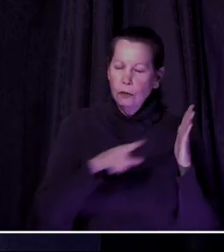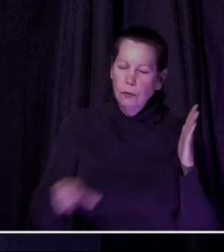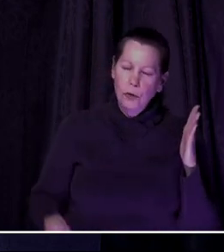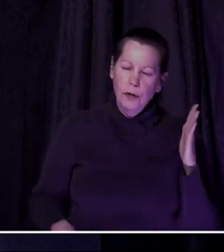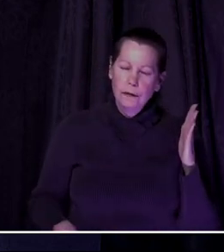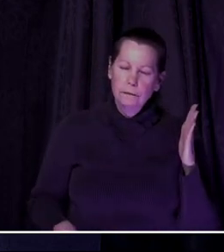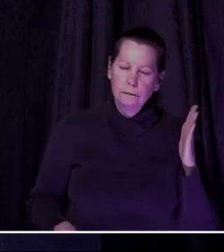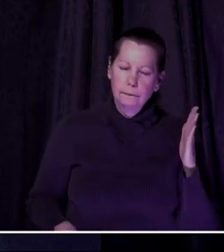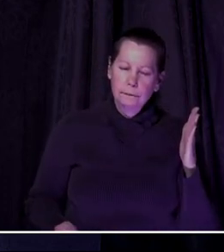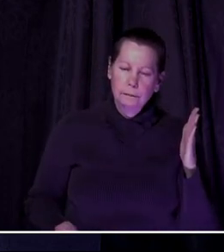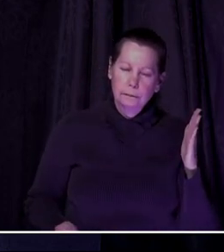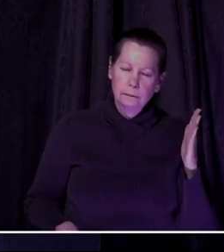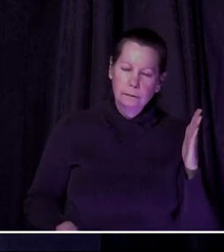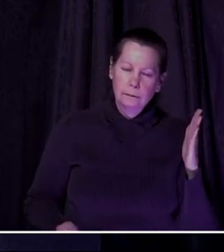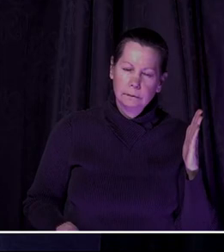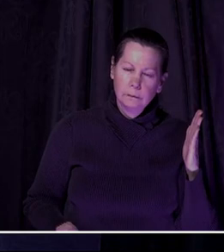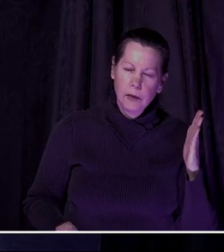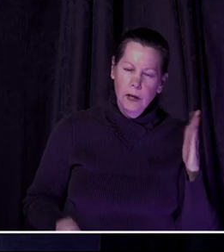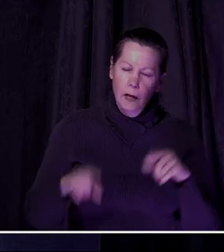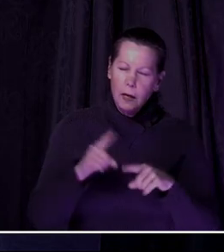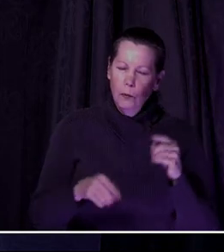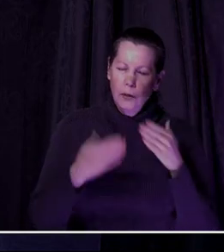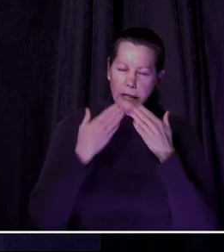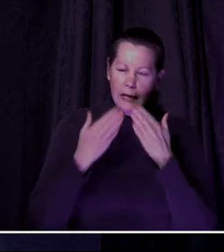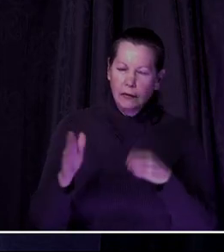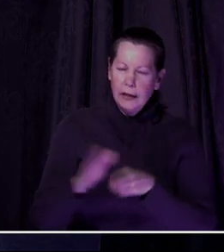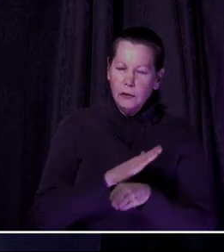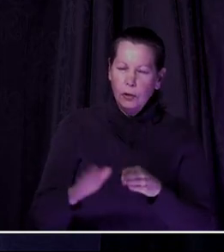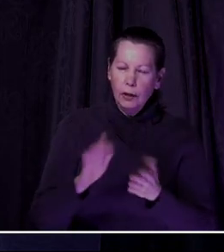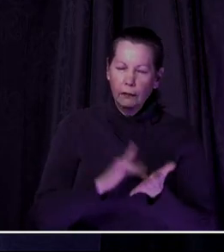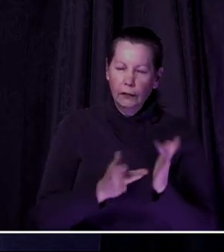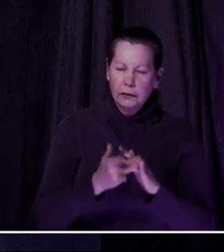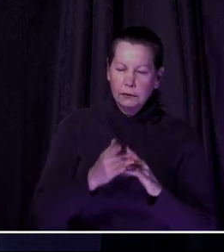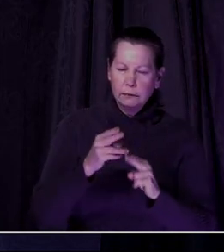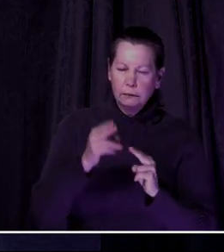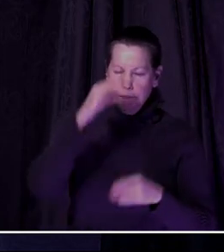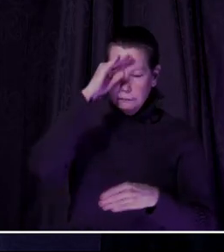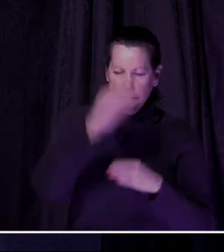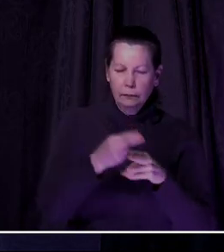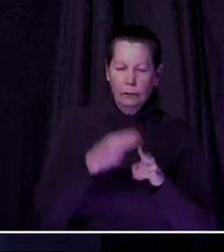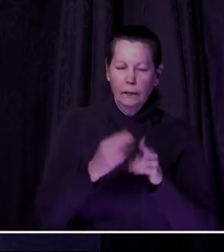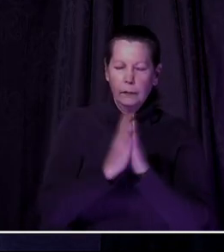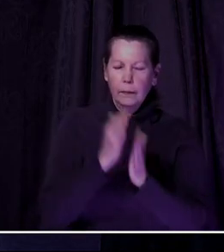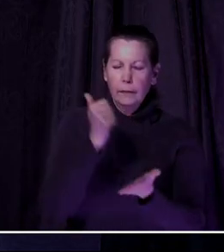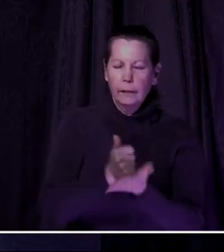And we can't thank you enough. It's in your Son Jesus' name that we pray. Amen.